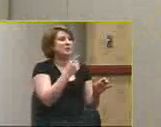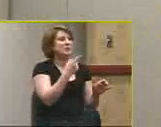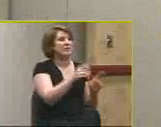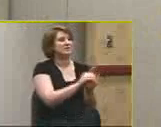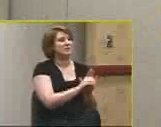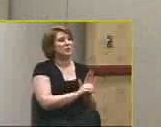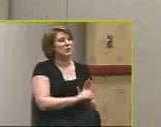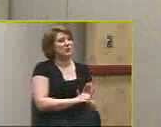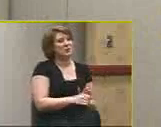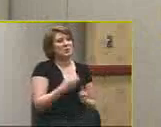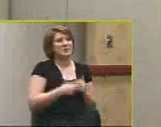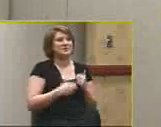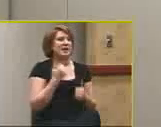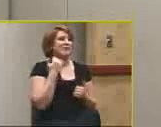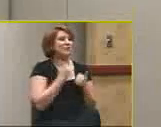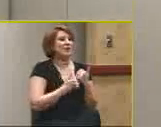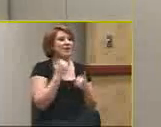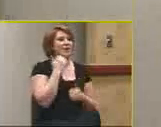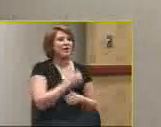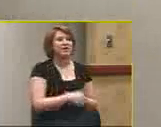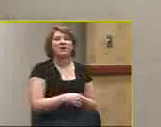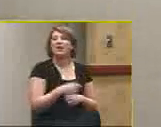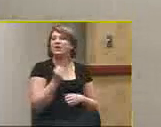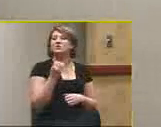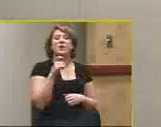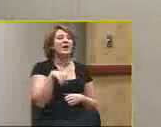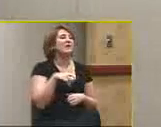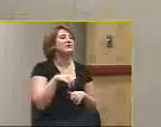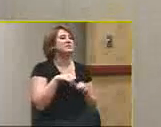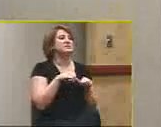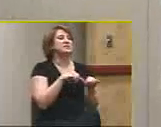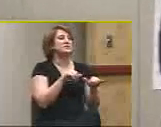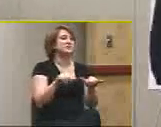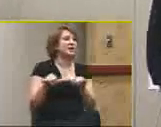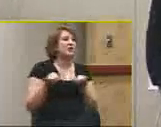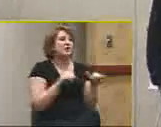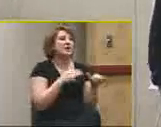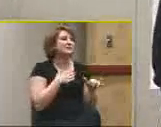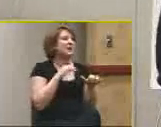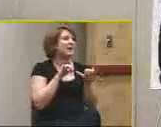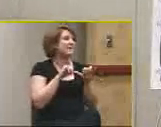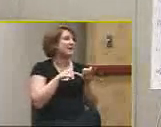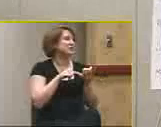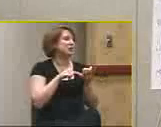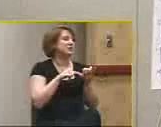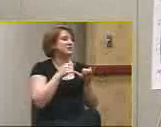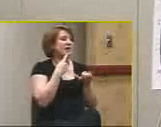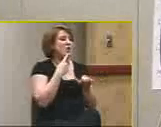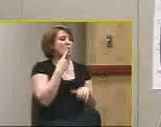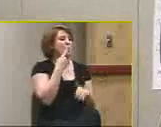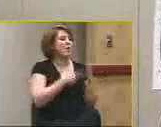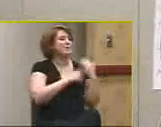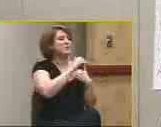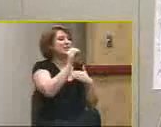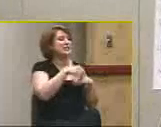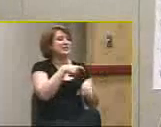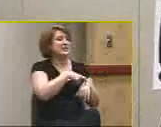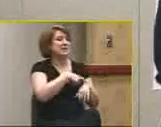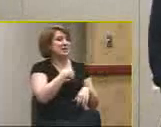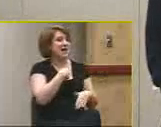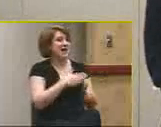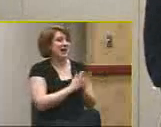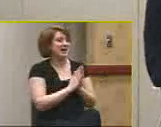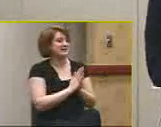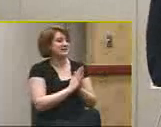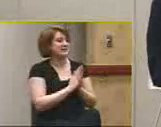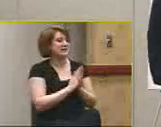day. So I have to standardize my measure by saying, what percentage of the times I asked did he do it